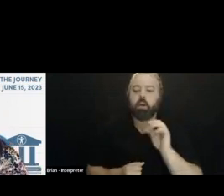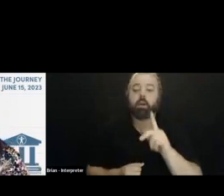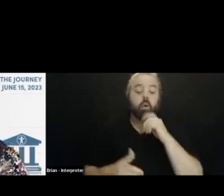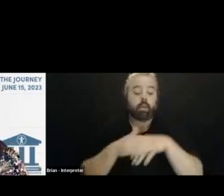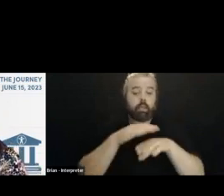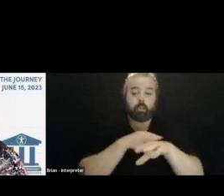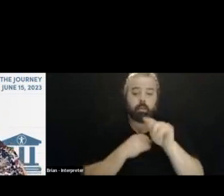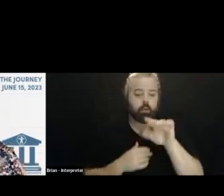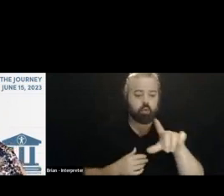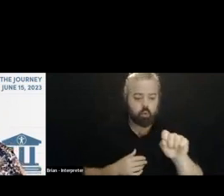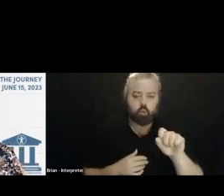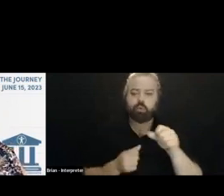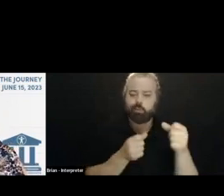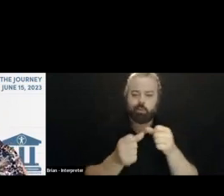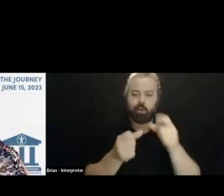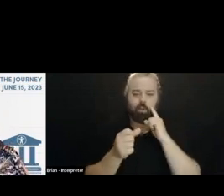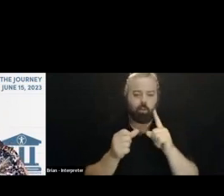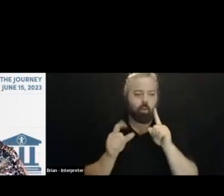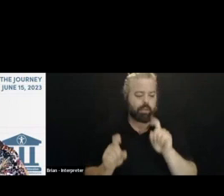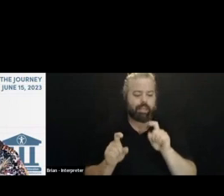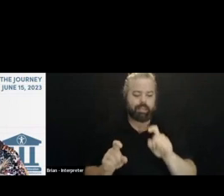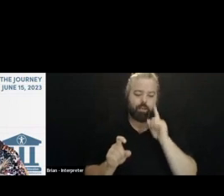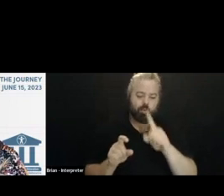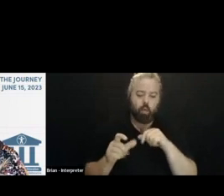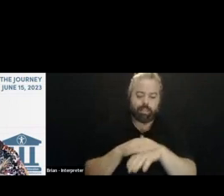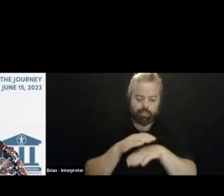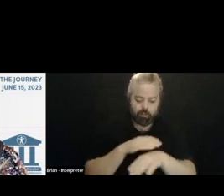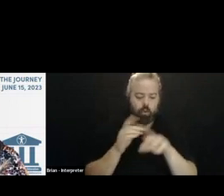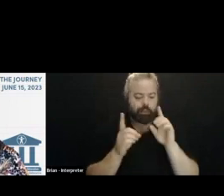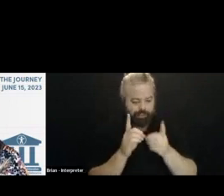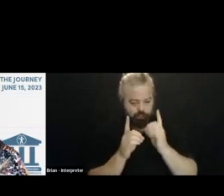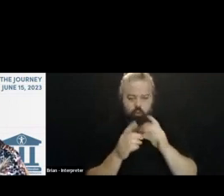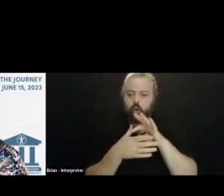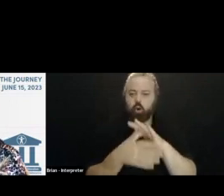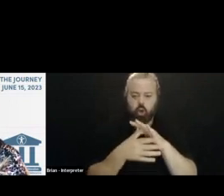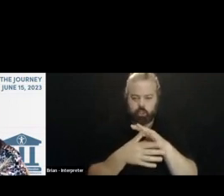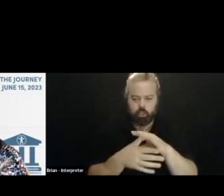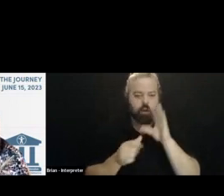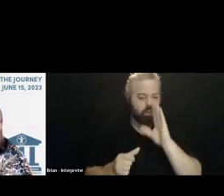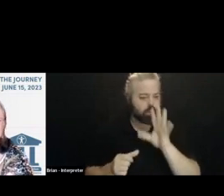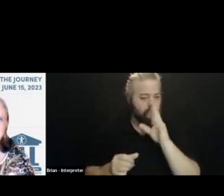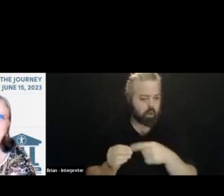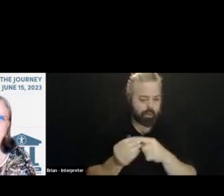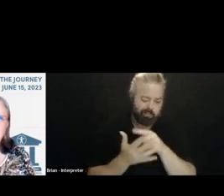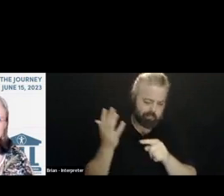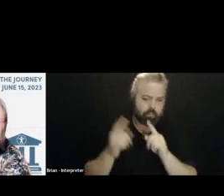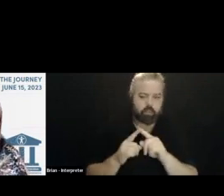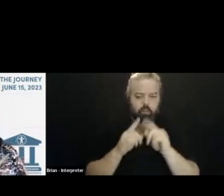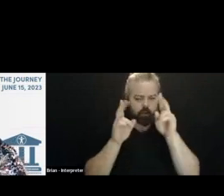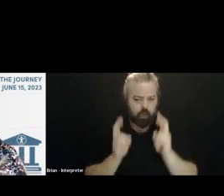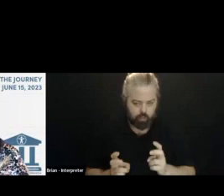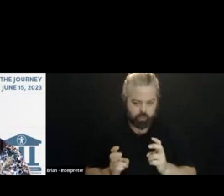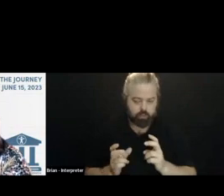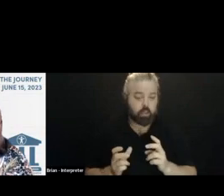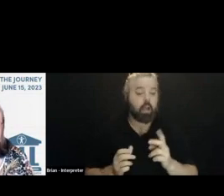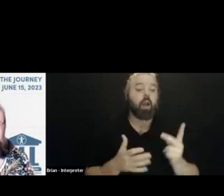and strategies to test for accessible digital content. We're going to be talking about a couple of different topics today,